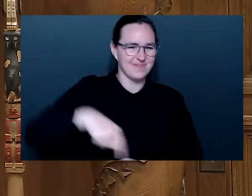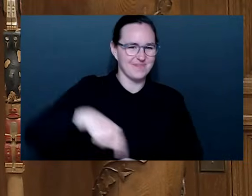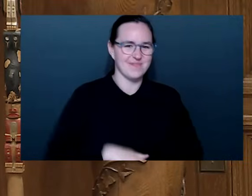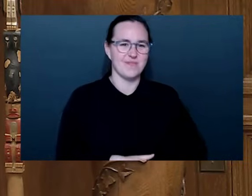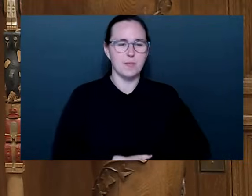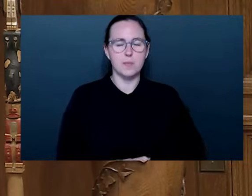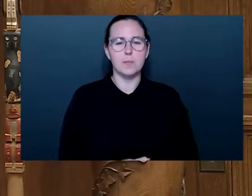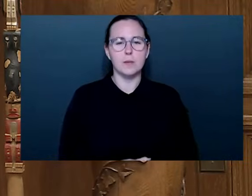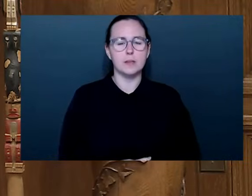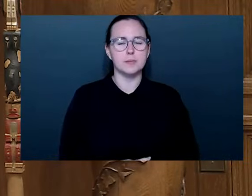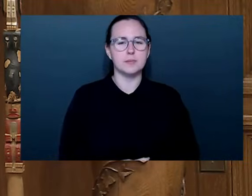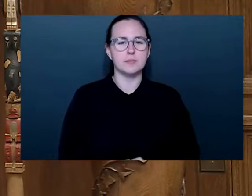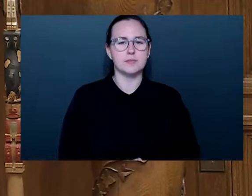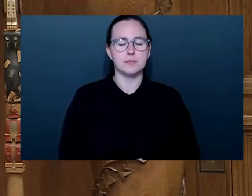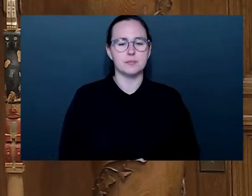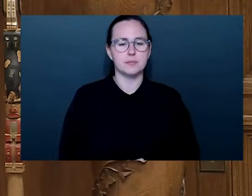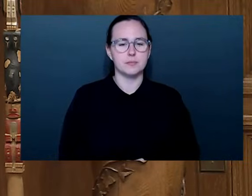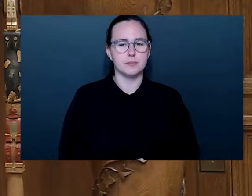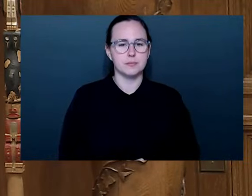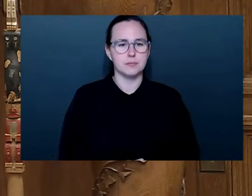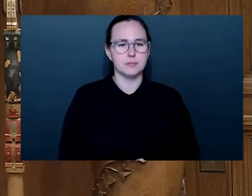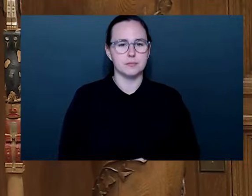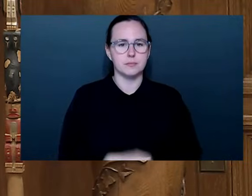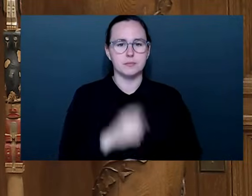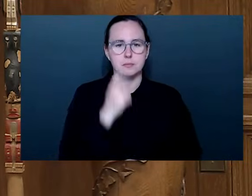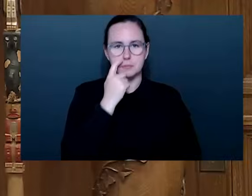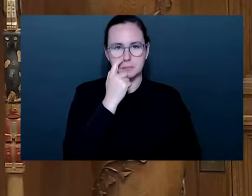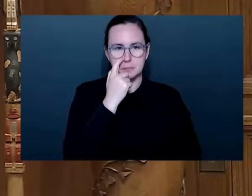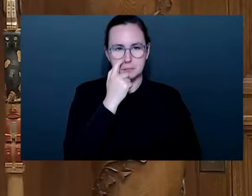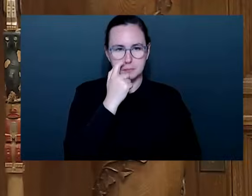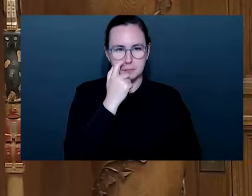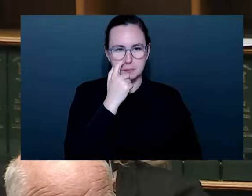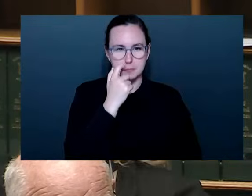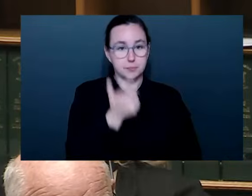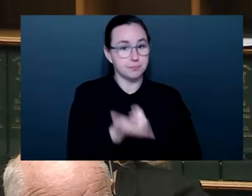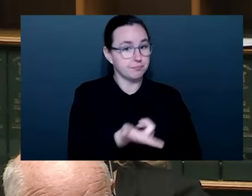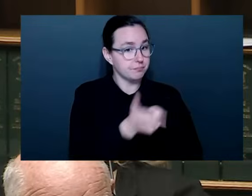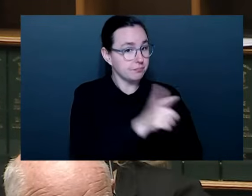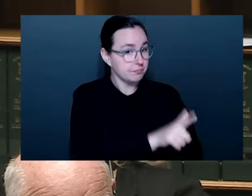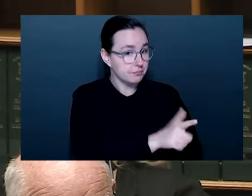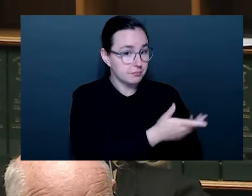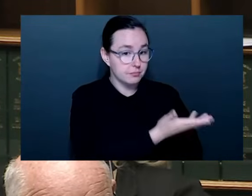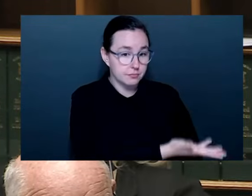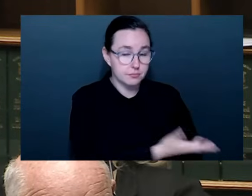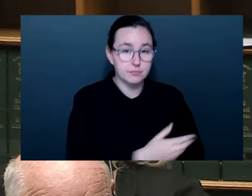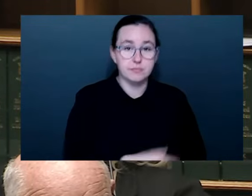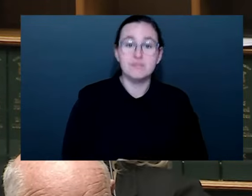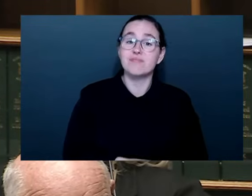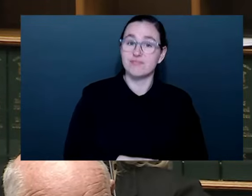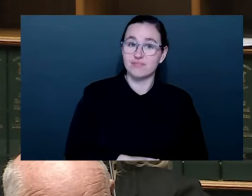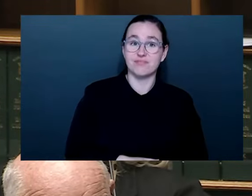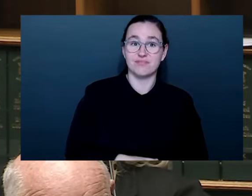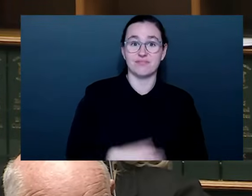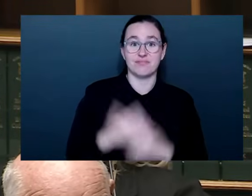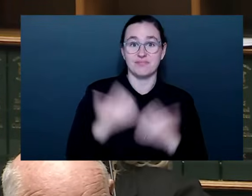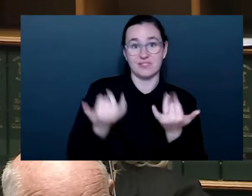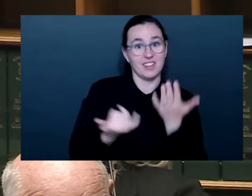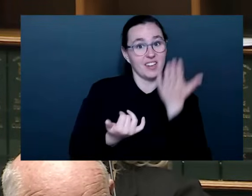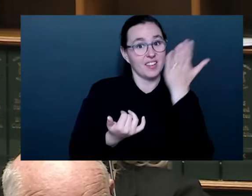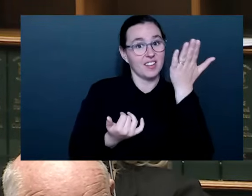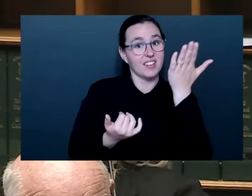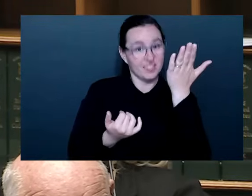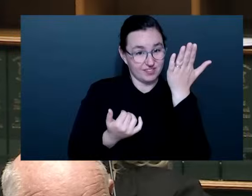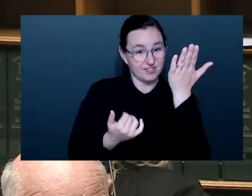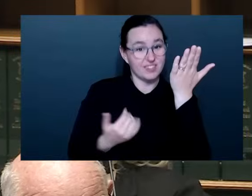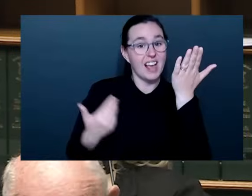Attorney General. Thank you, Mr. Speaker. We're joined in the gallery today by Mason Cox, Director of Counseling at the Credit Counseling Society.